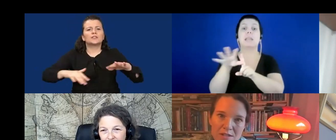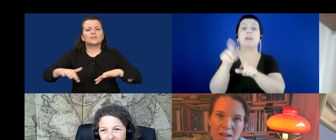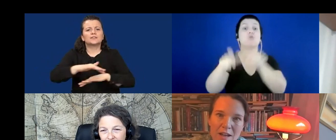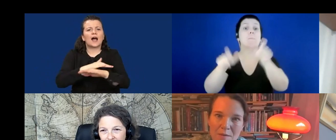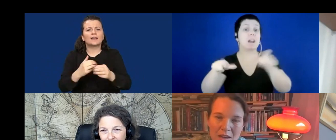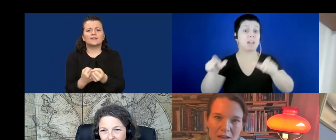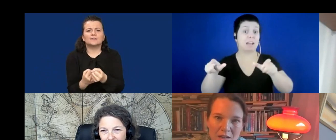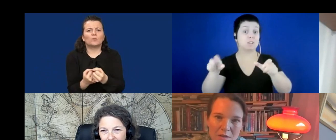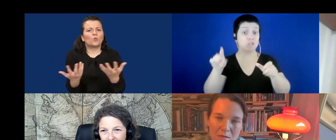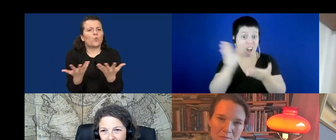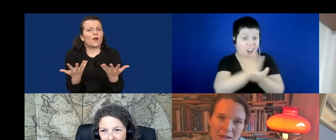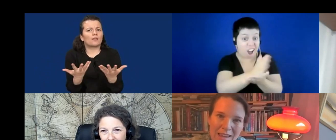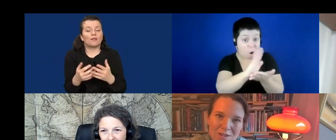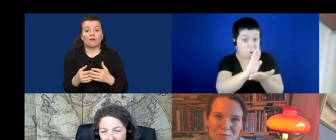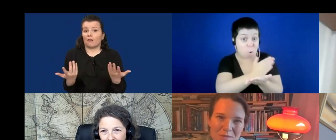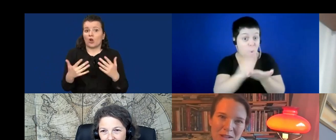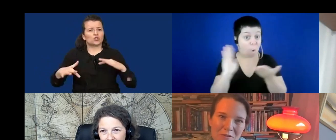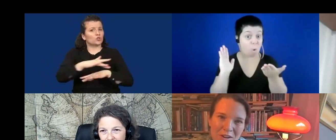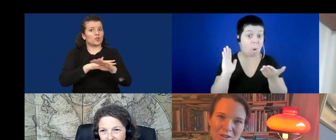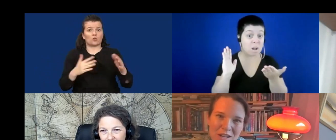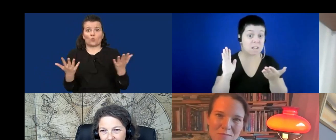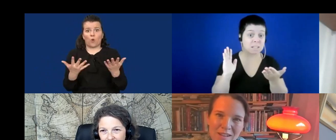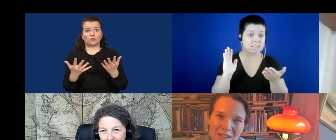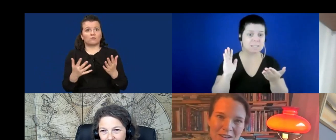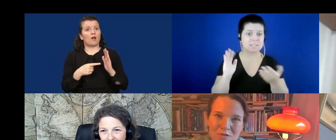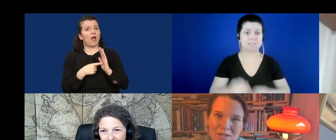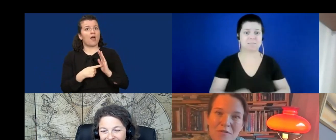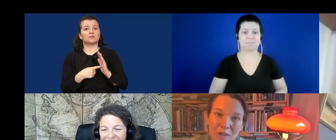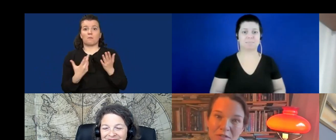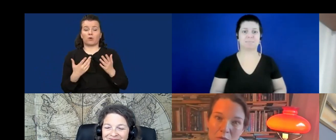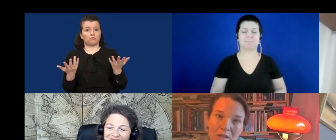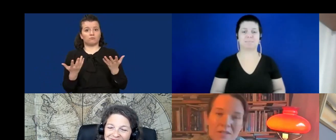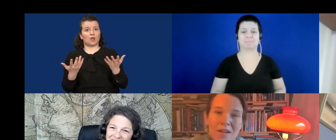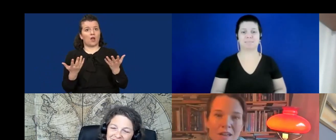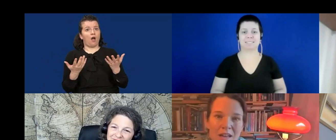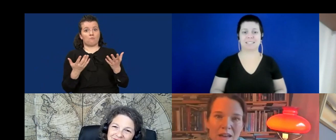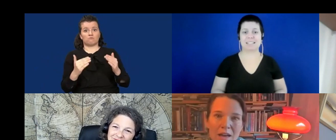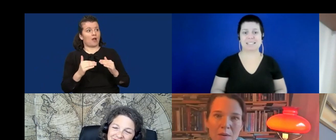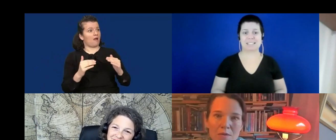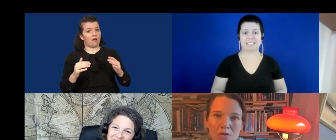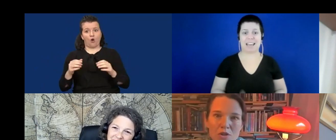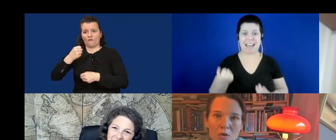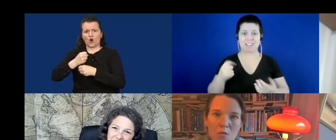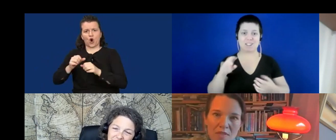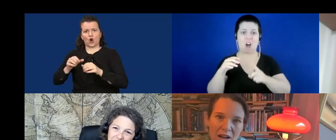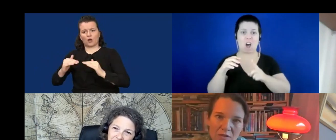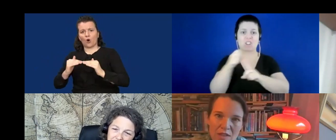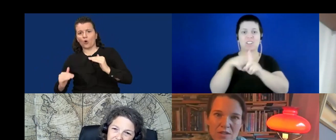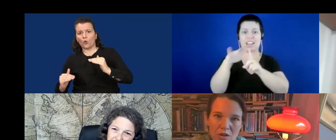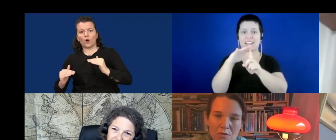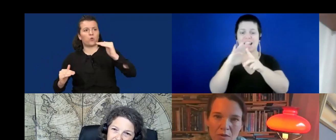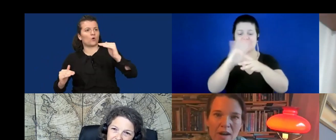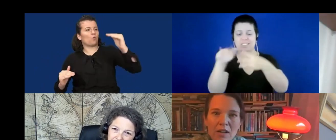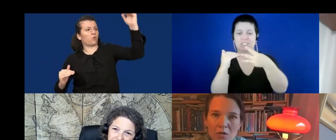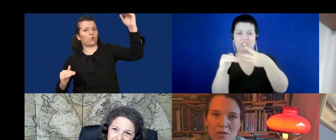of us, the middle-aged, middle-functioning middle class, or is it for everyone? So without